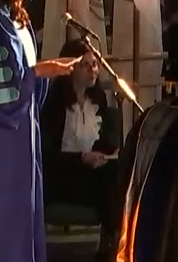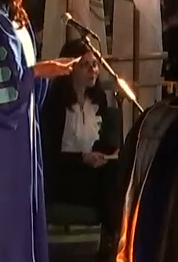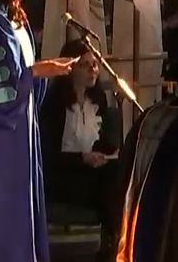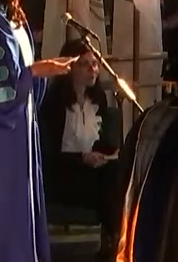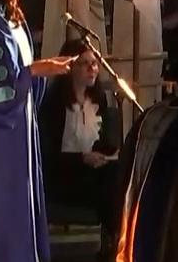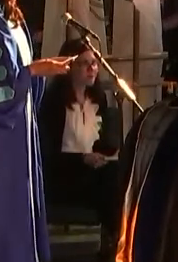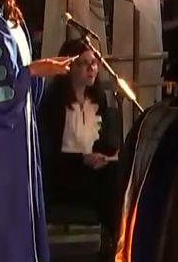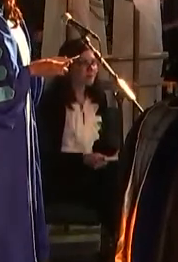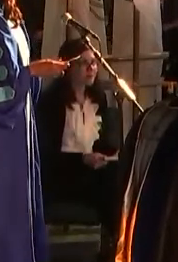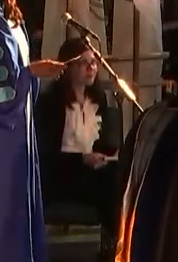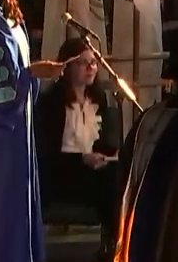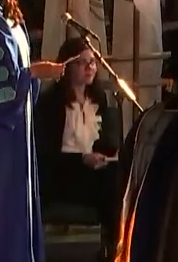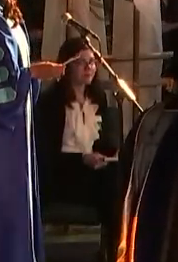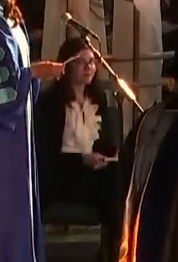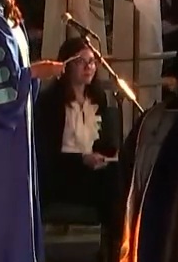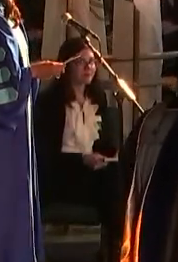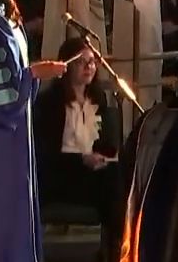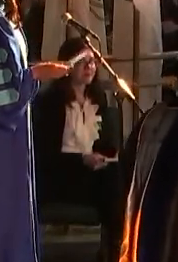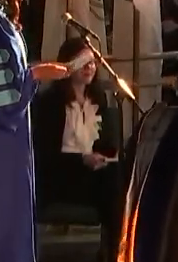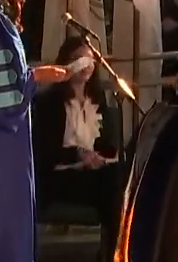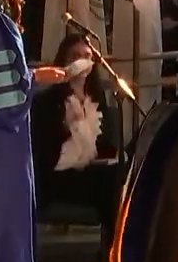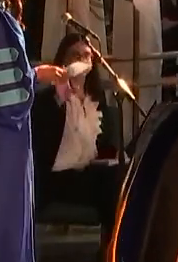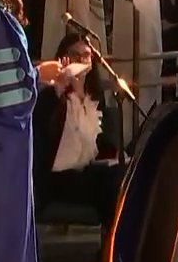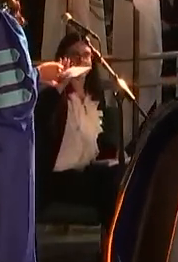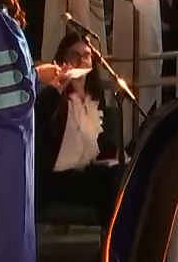Harley M. Gouveia,